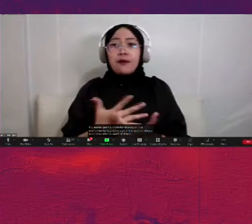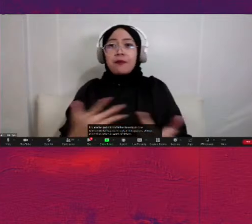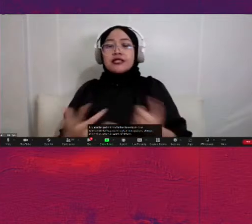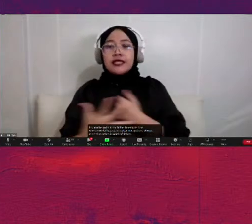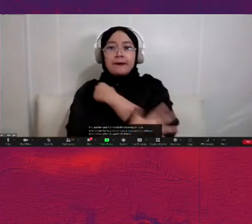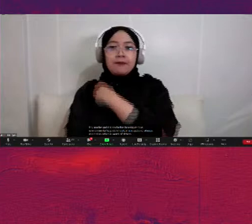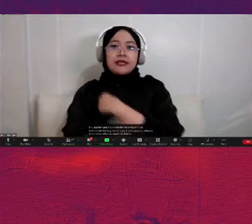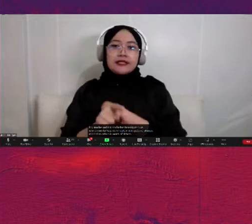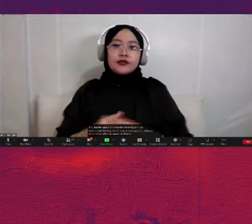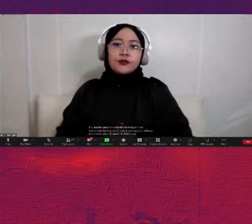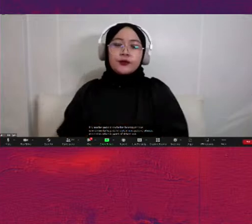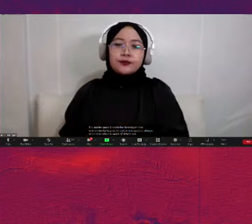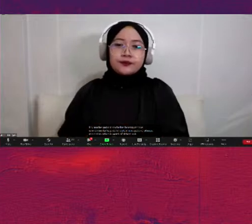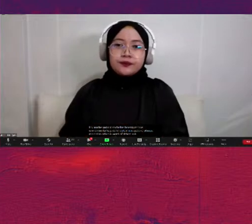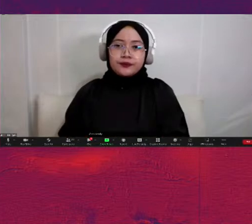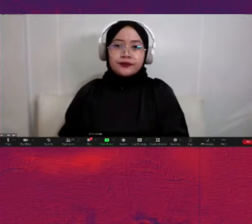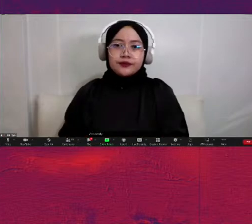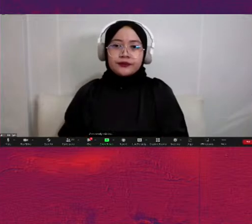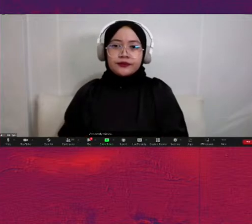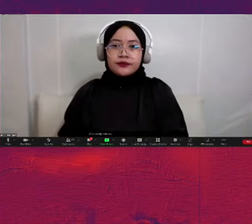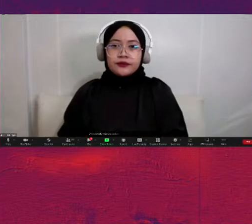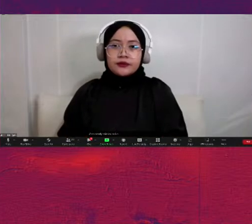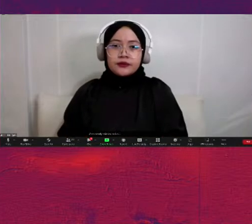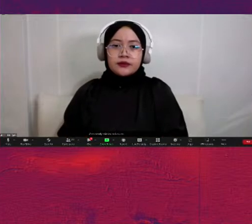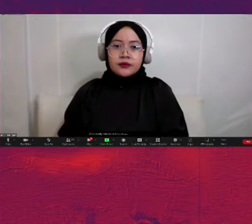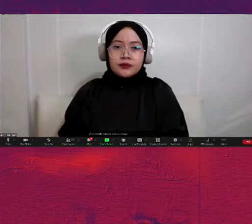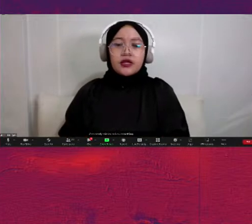debate. And clearly missing